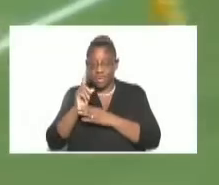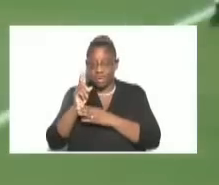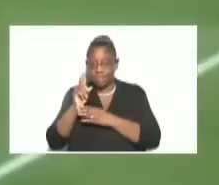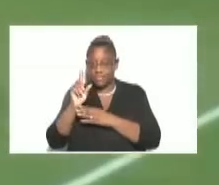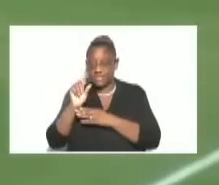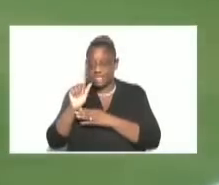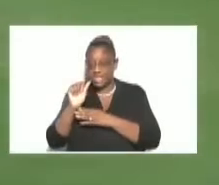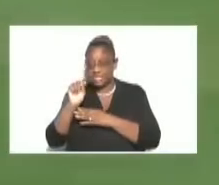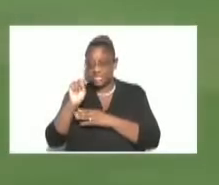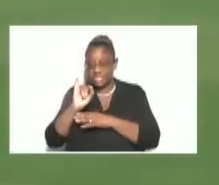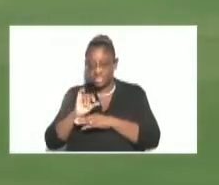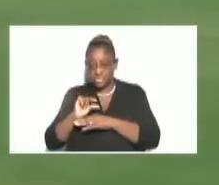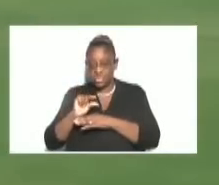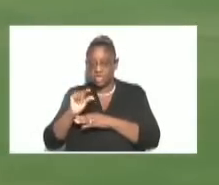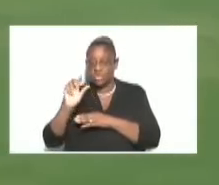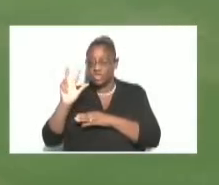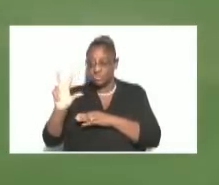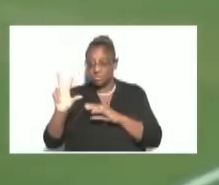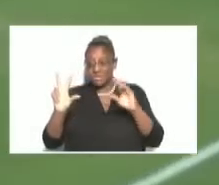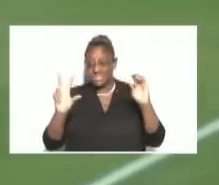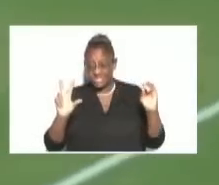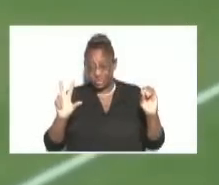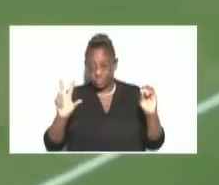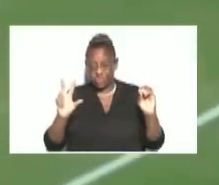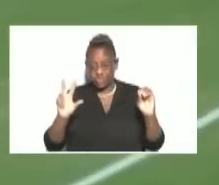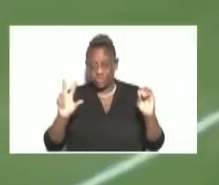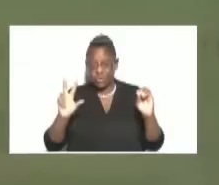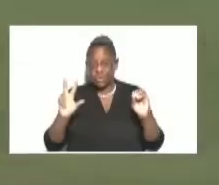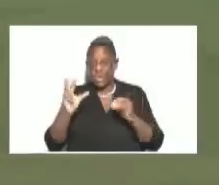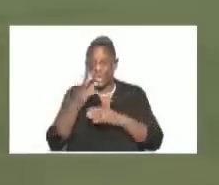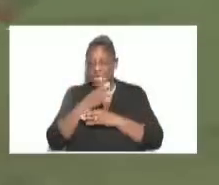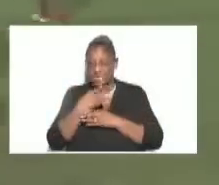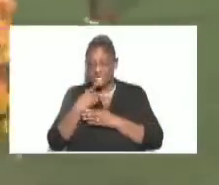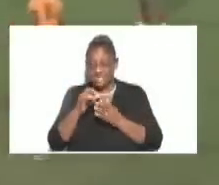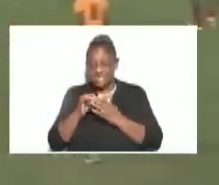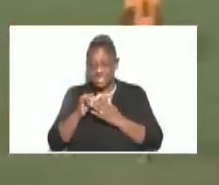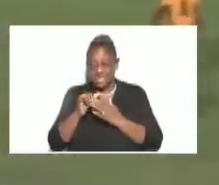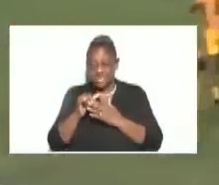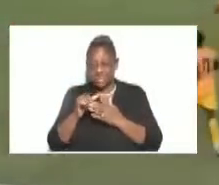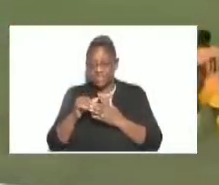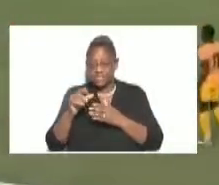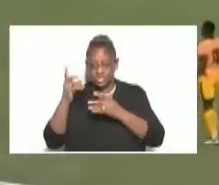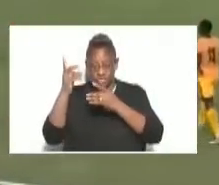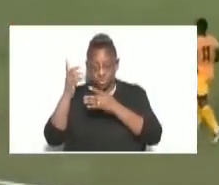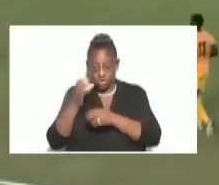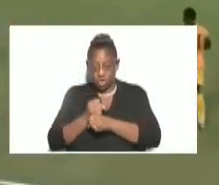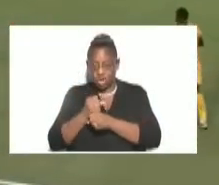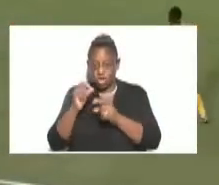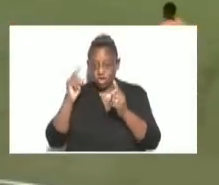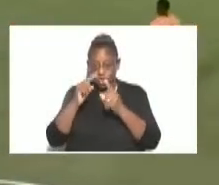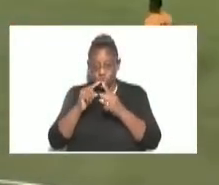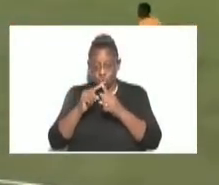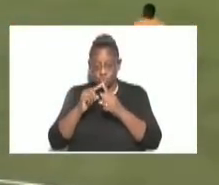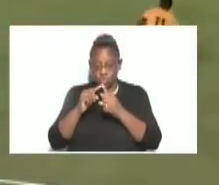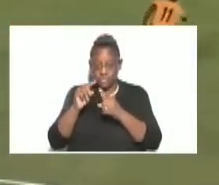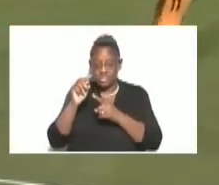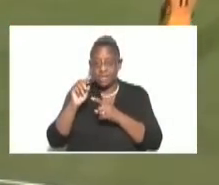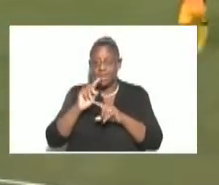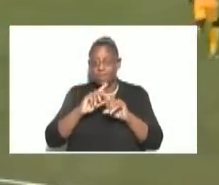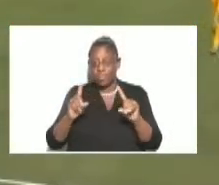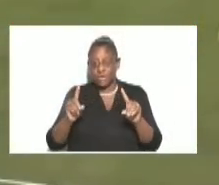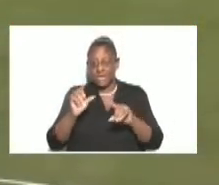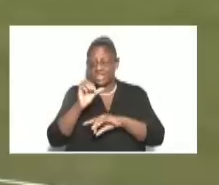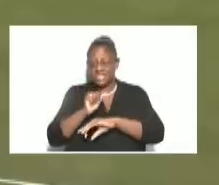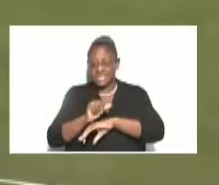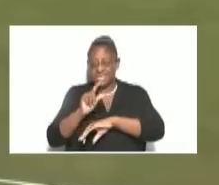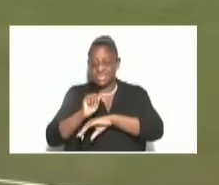visitors again striking to go up 3-0. Wood Schulmus, he would finally put the Bahamas on the board with a goal in the 62nd minute, but Antigua and Barbuda, they